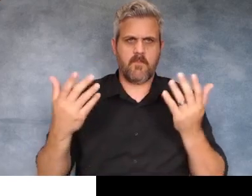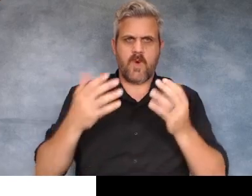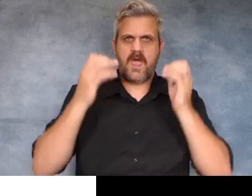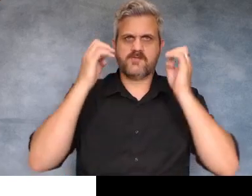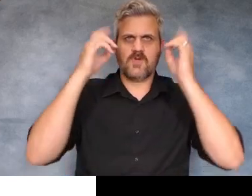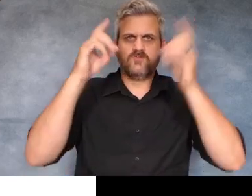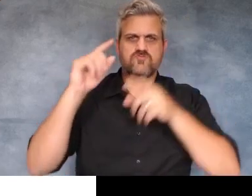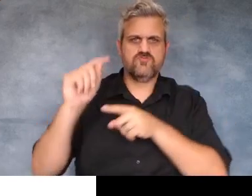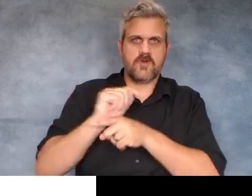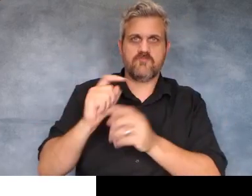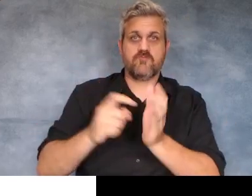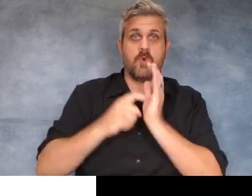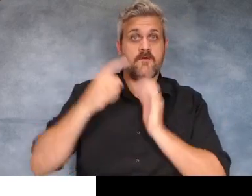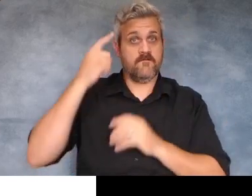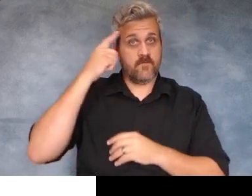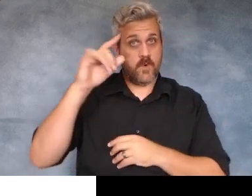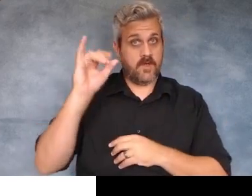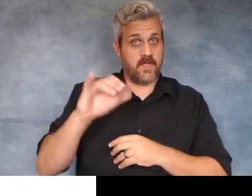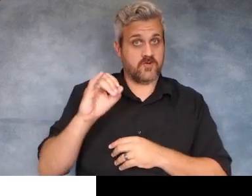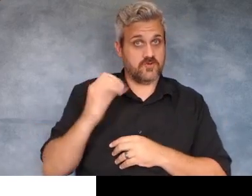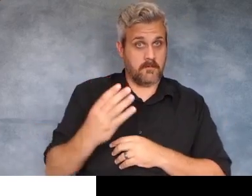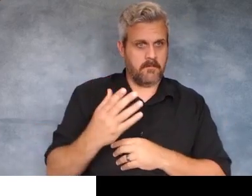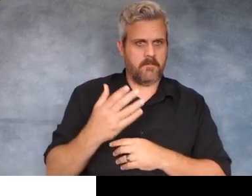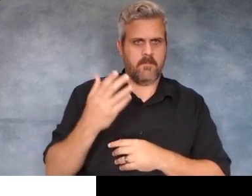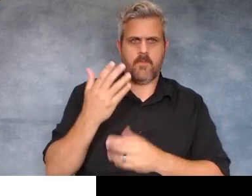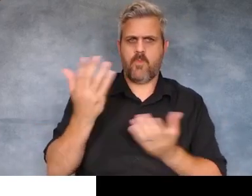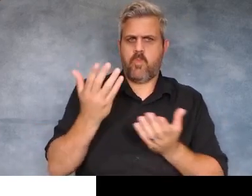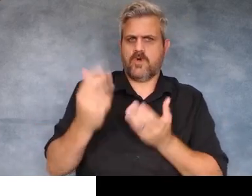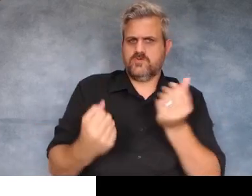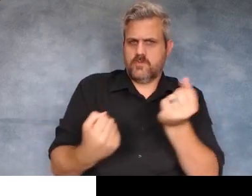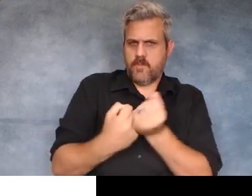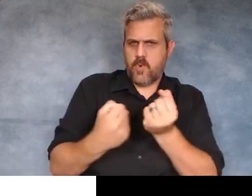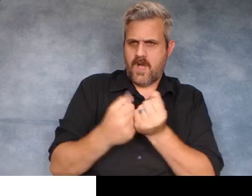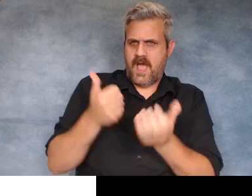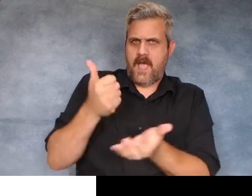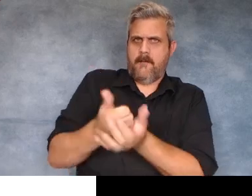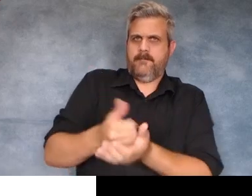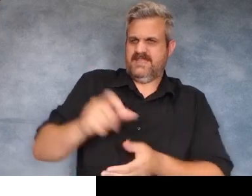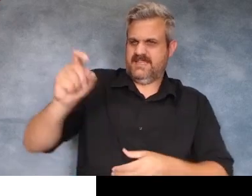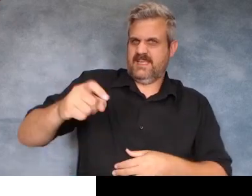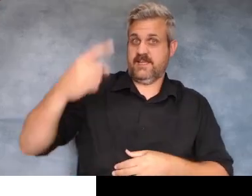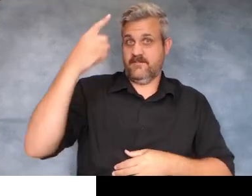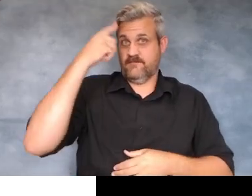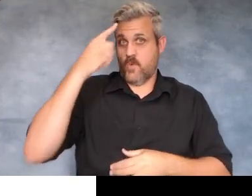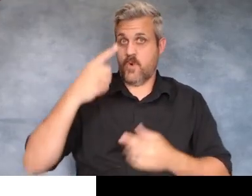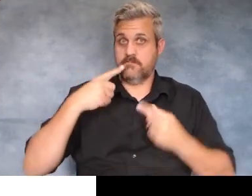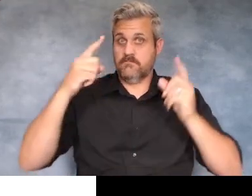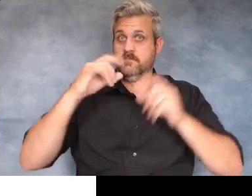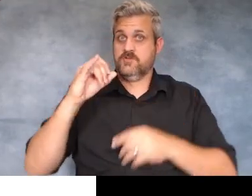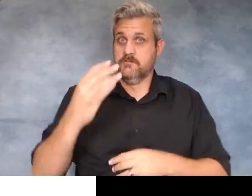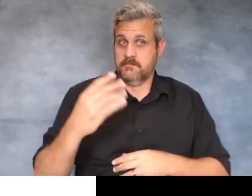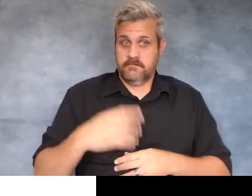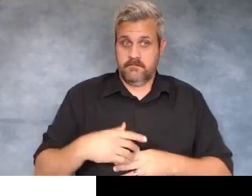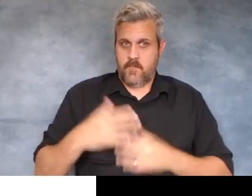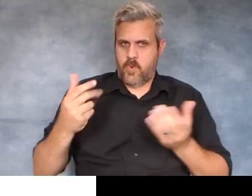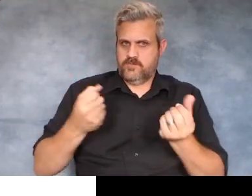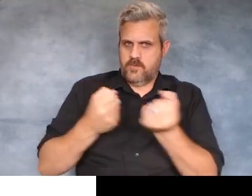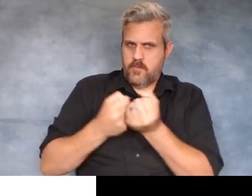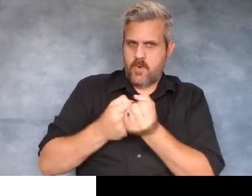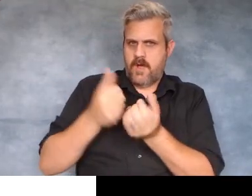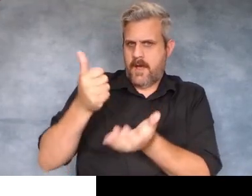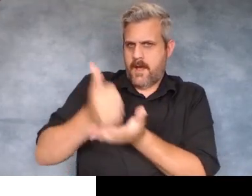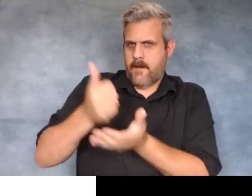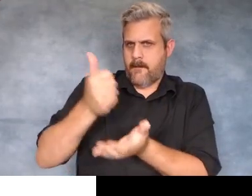is required for the job? What support and help will your student need to get the job? What support and help will your student need